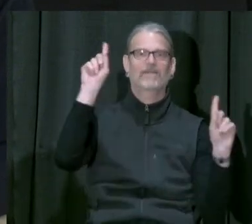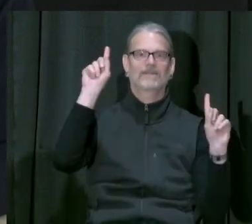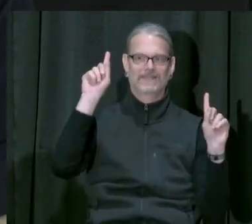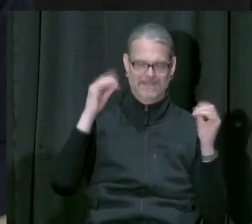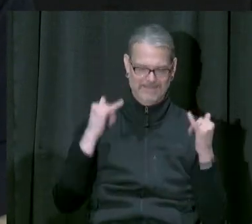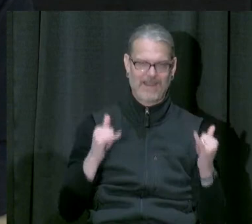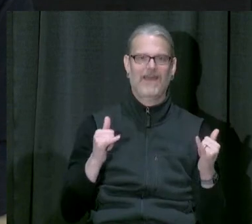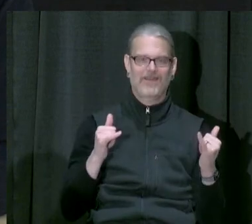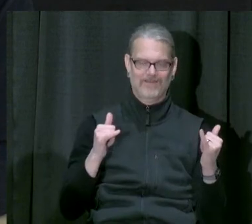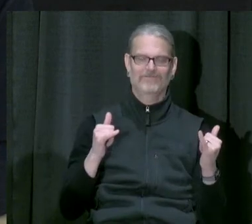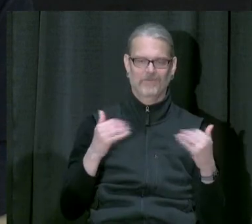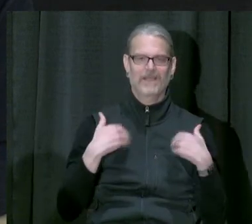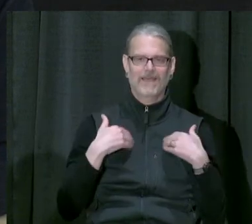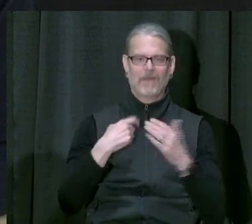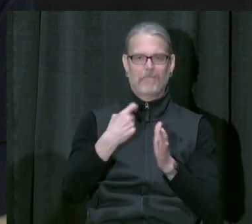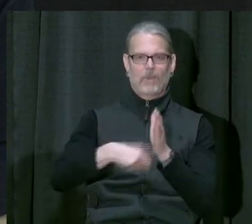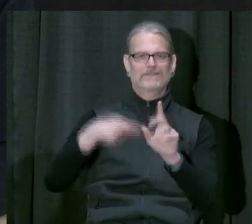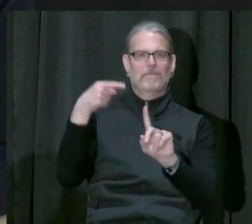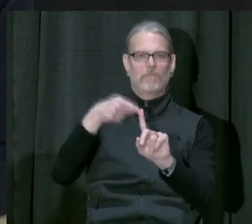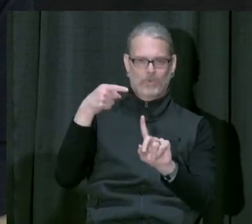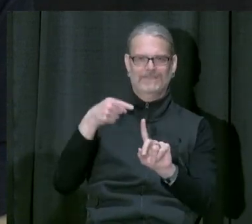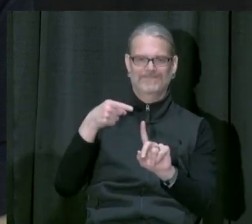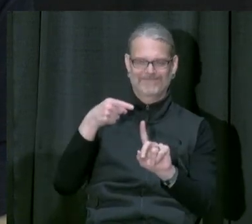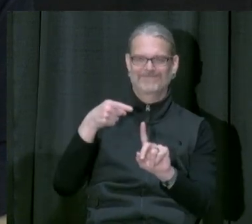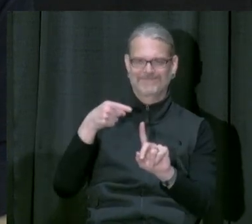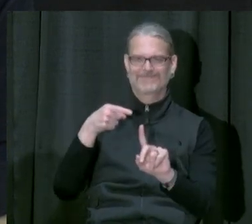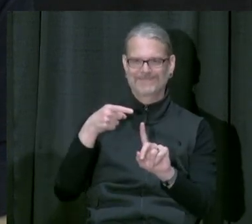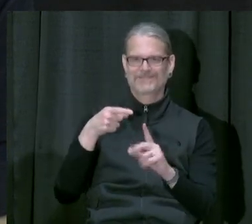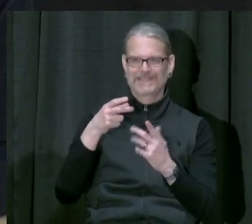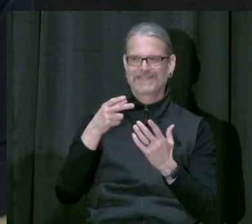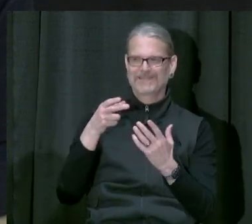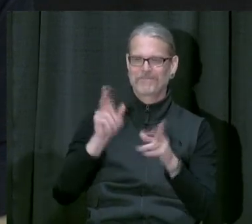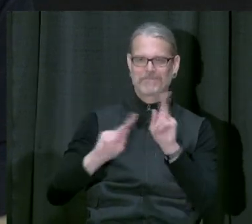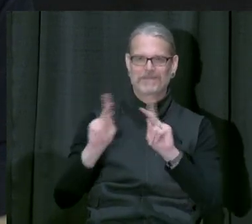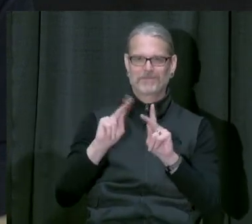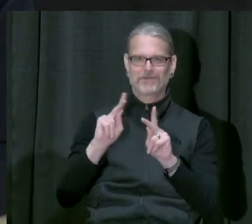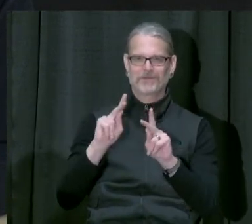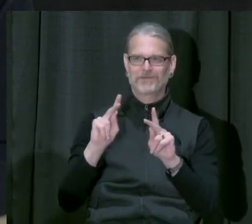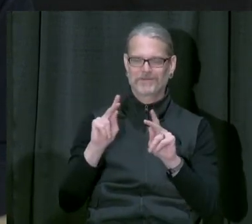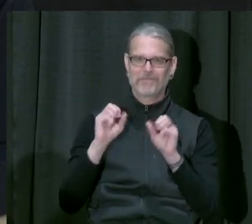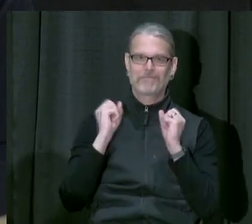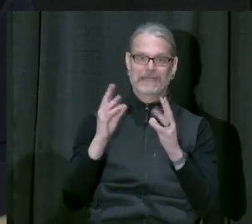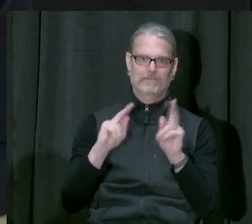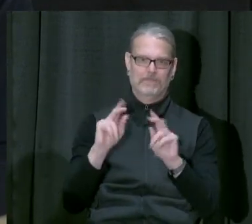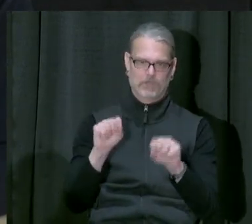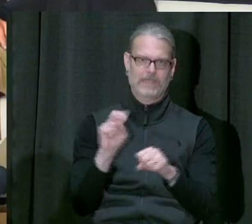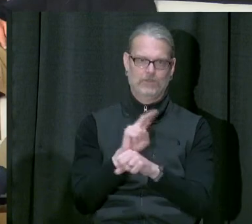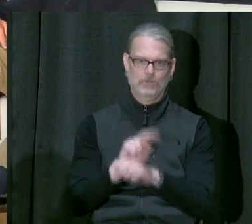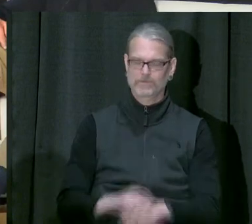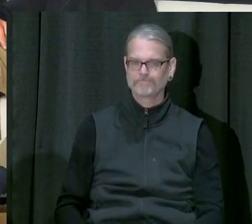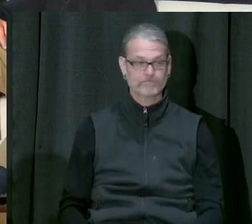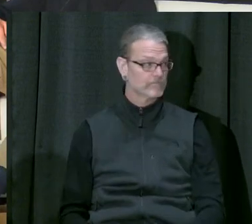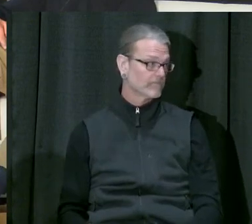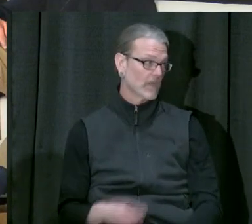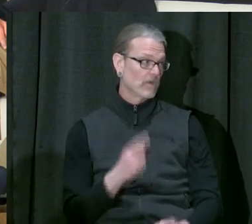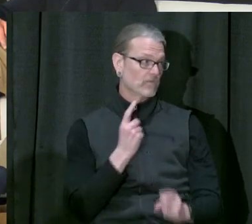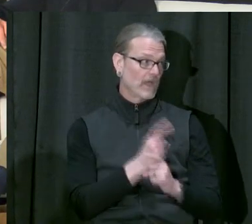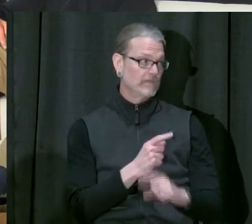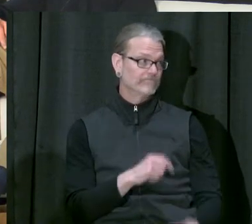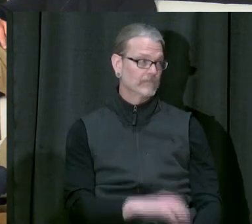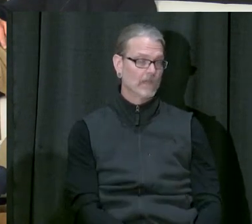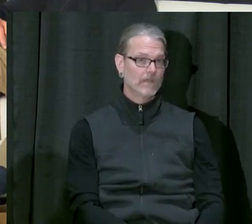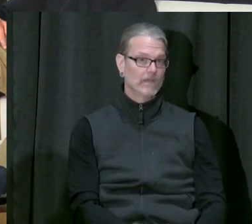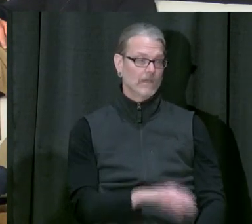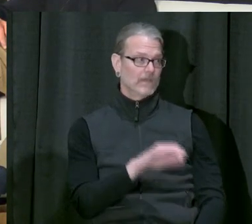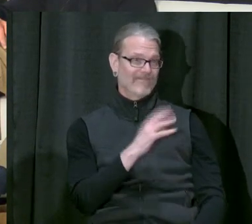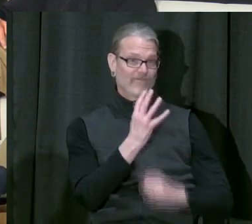to a point where we can really see it implemented in a widespread fashion. Yeah, we've really come a long way since then,